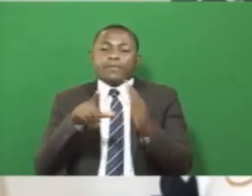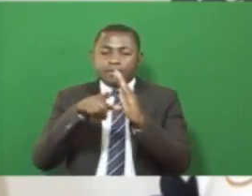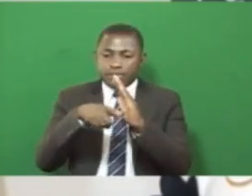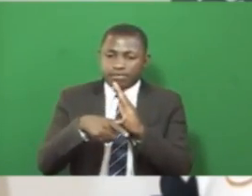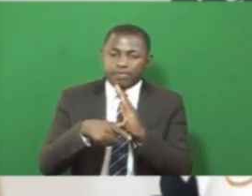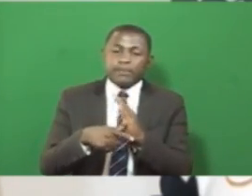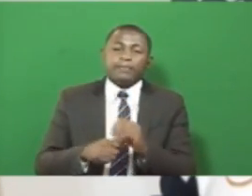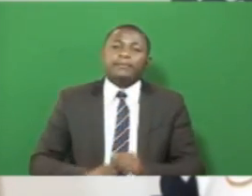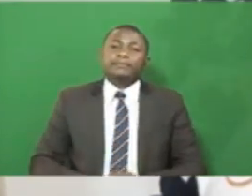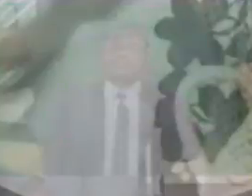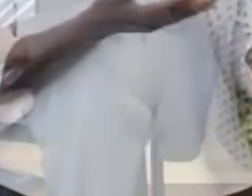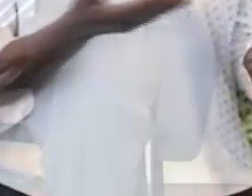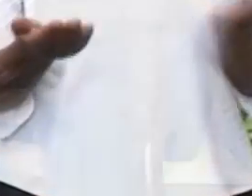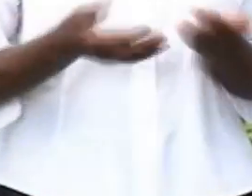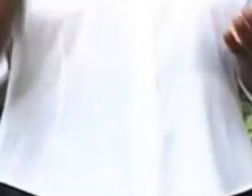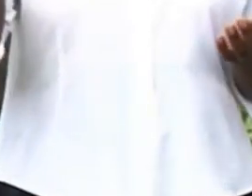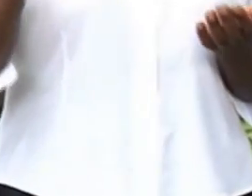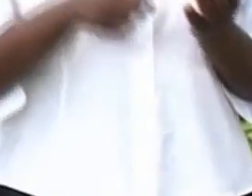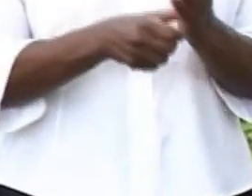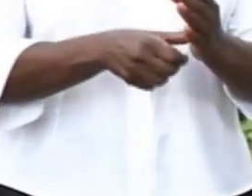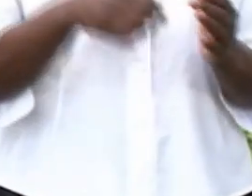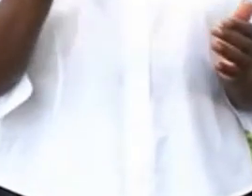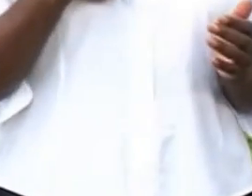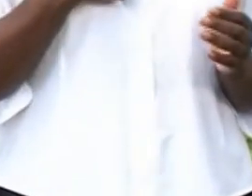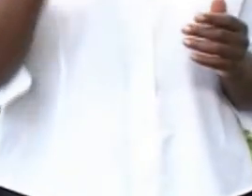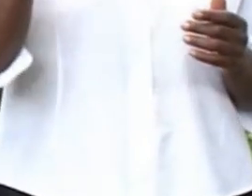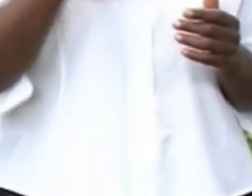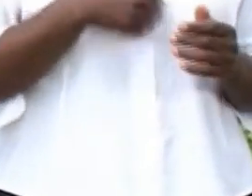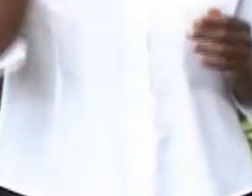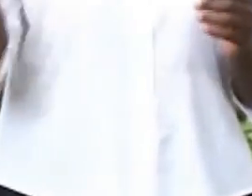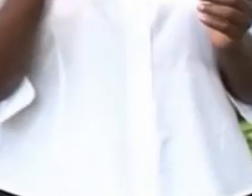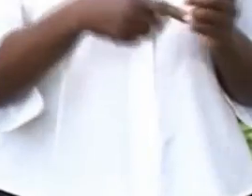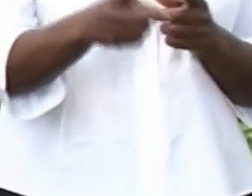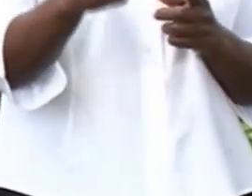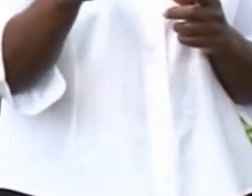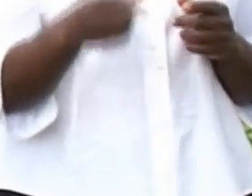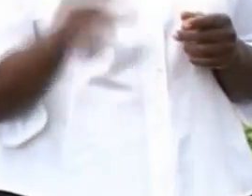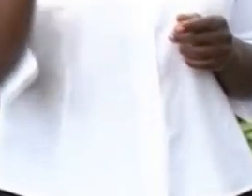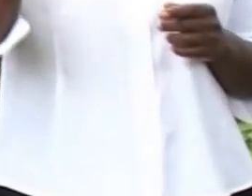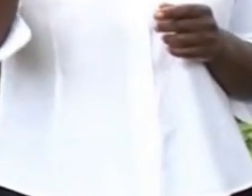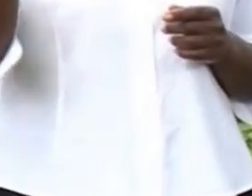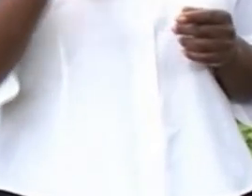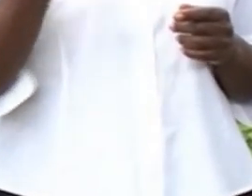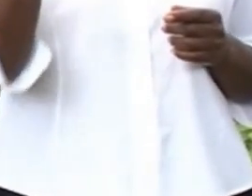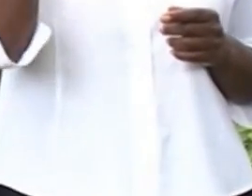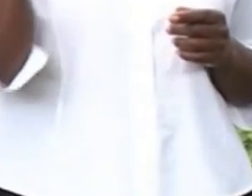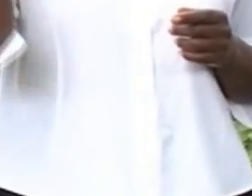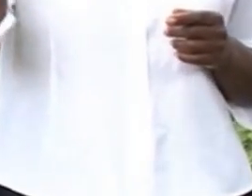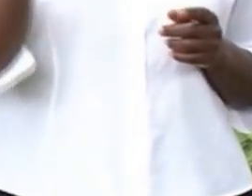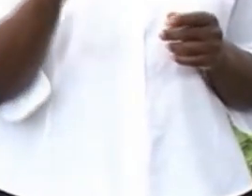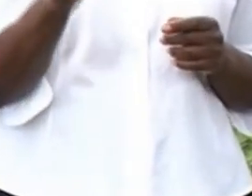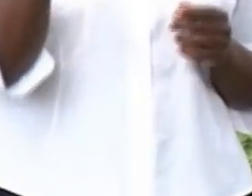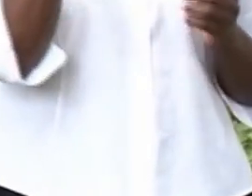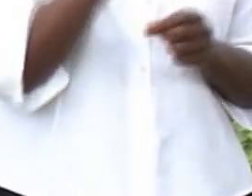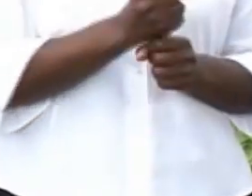kupinda muchikamu chinotevera. Where you may lead me, I will go, for I have